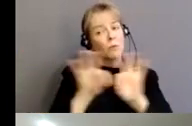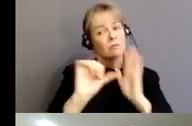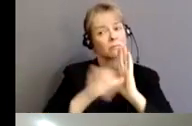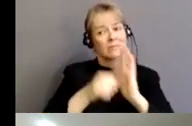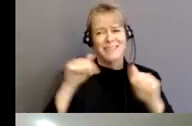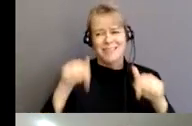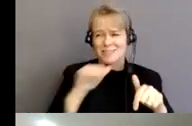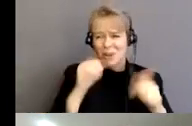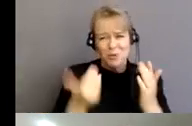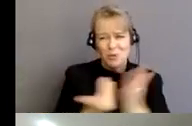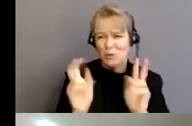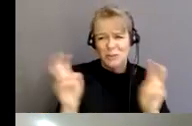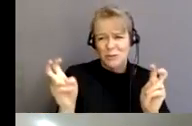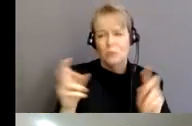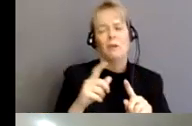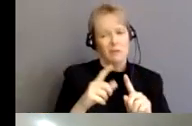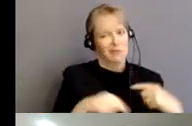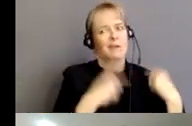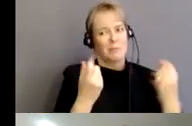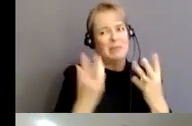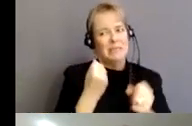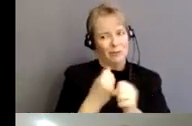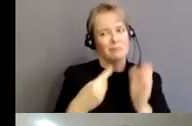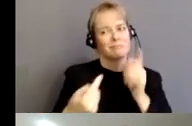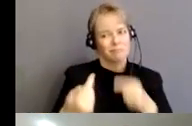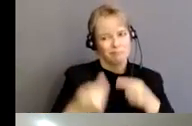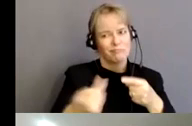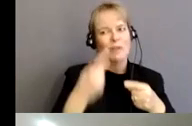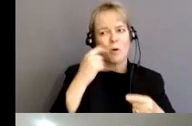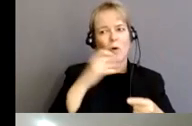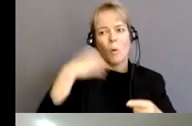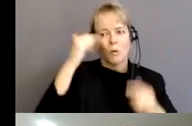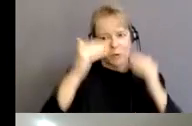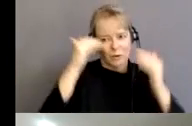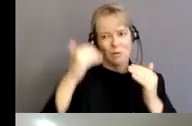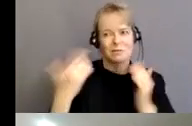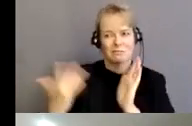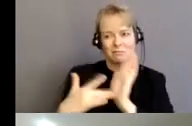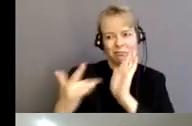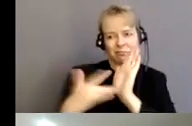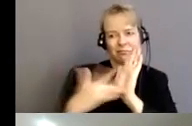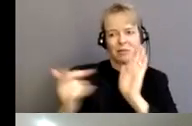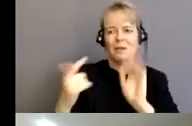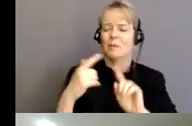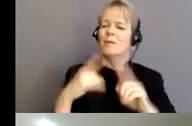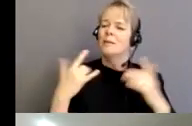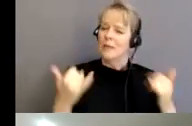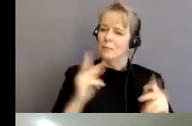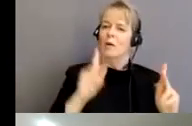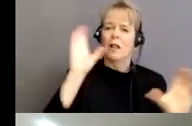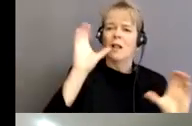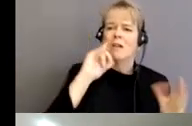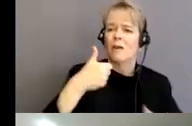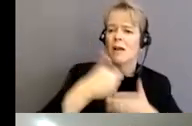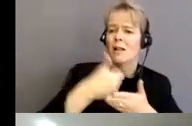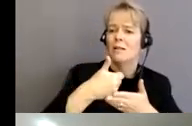many, many years, but it's good that it is coming out and that people are seeking help. It's just unfortunate that sometimes